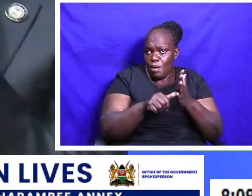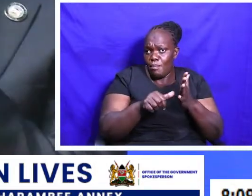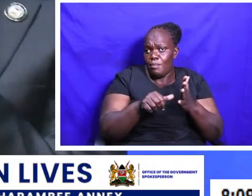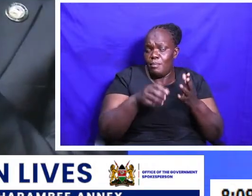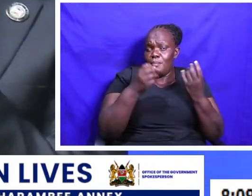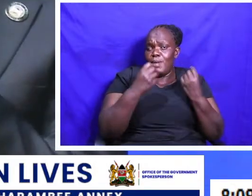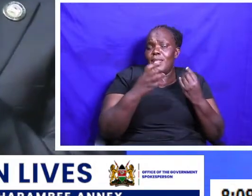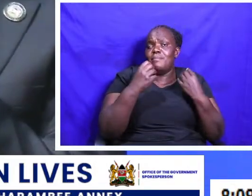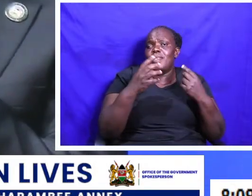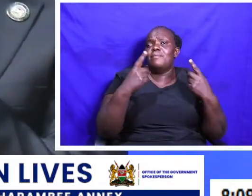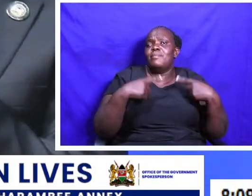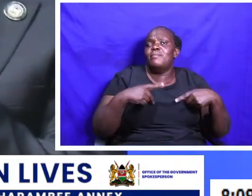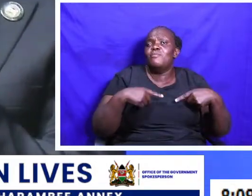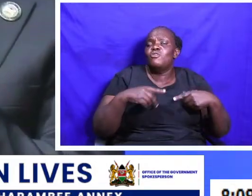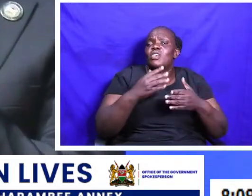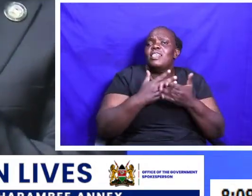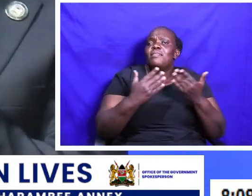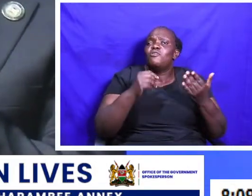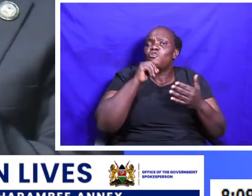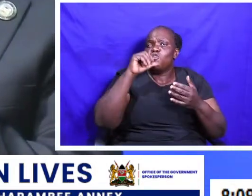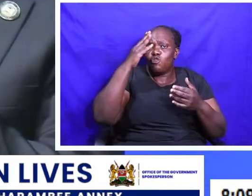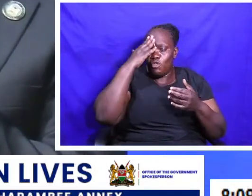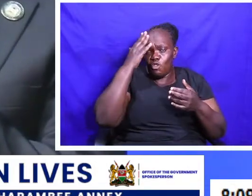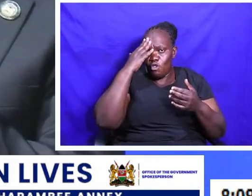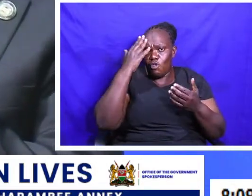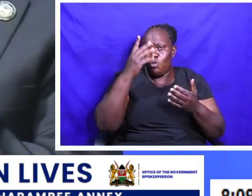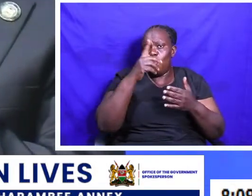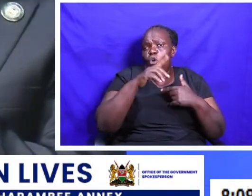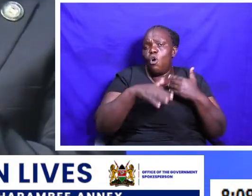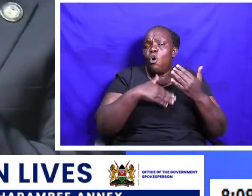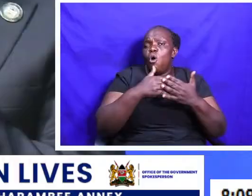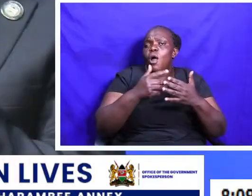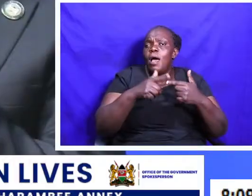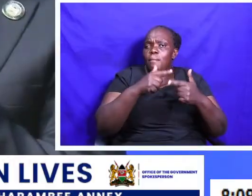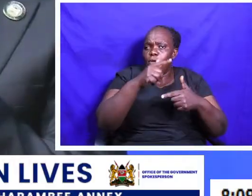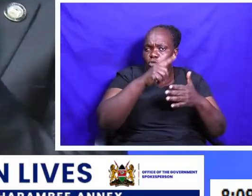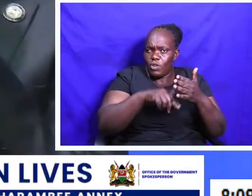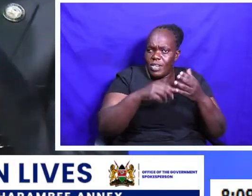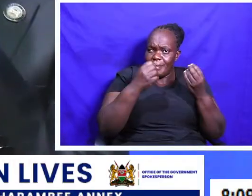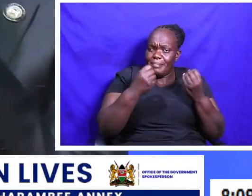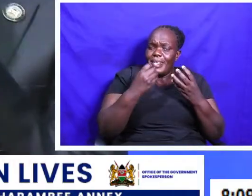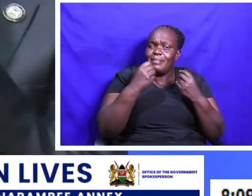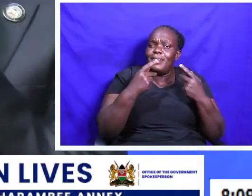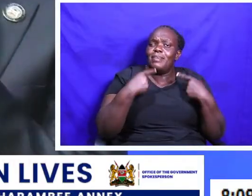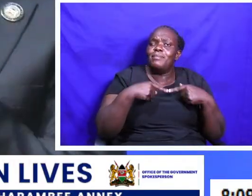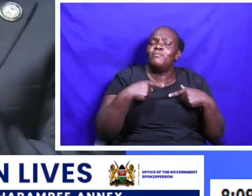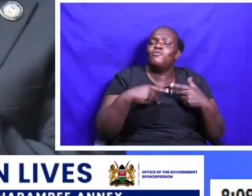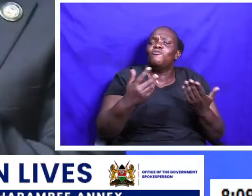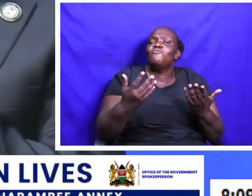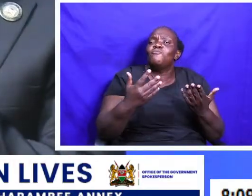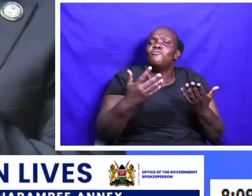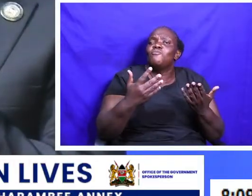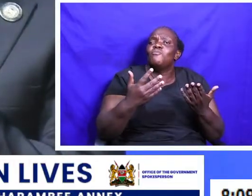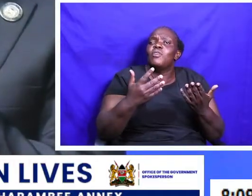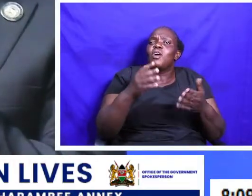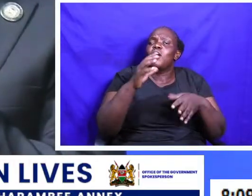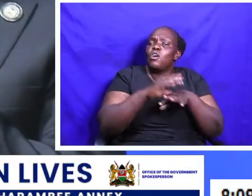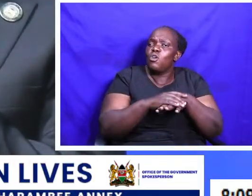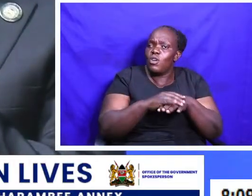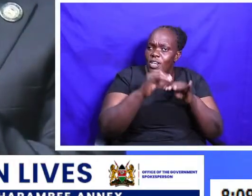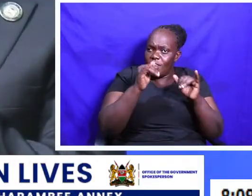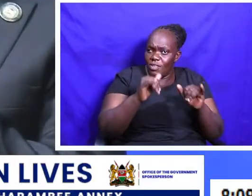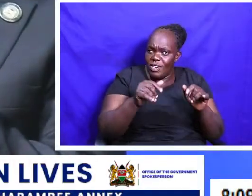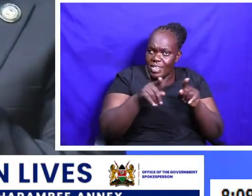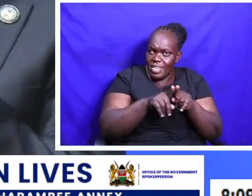many people, you know, something you don't understand and you don't know what it's all about. Many people were against a new